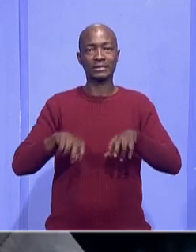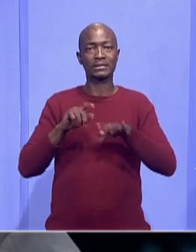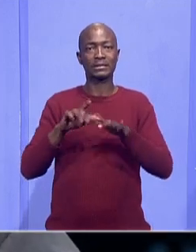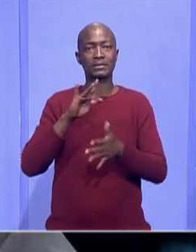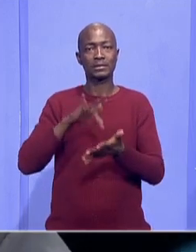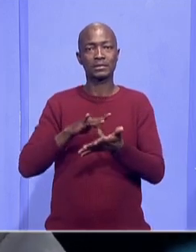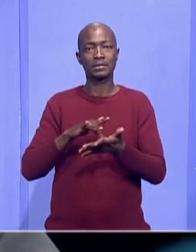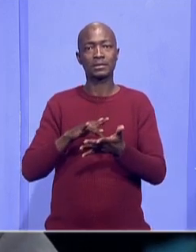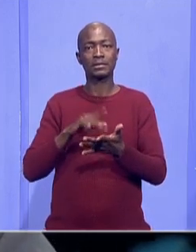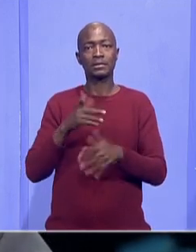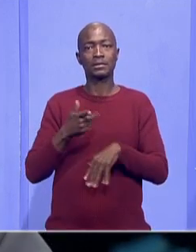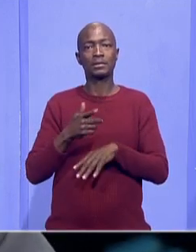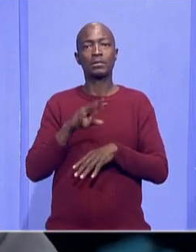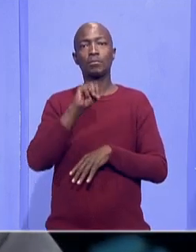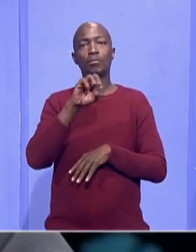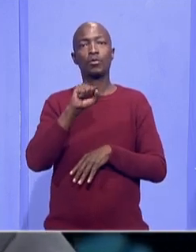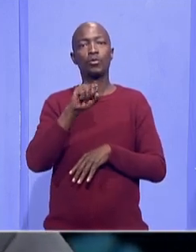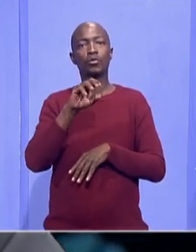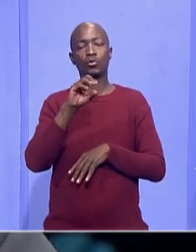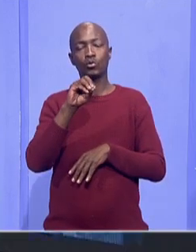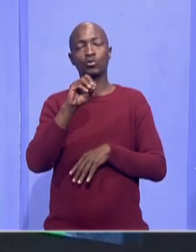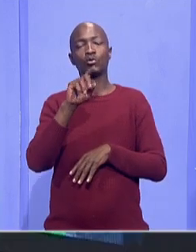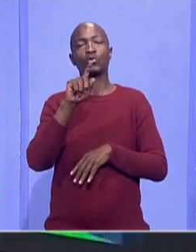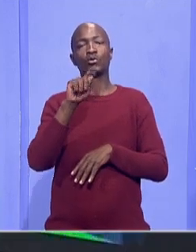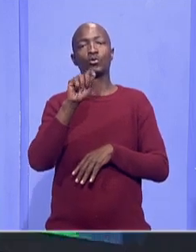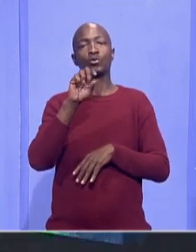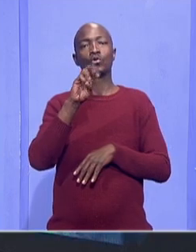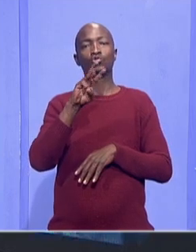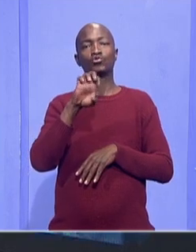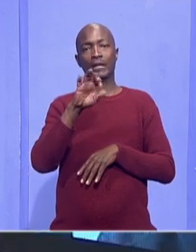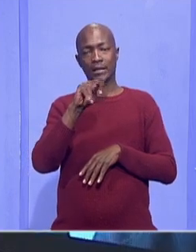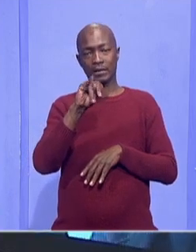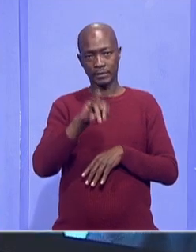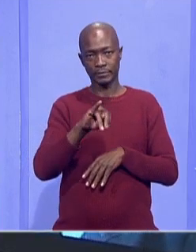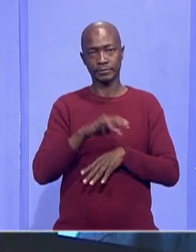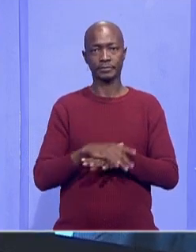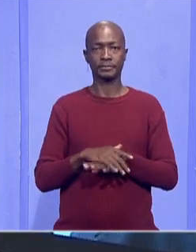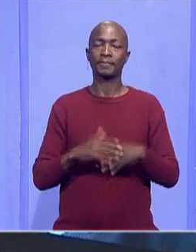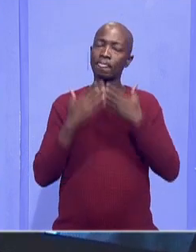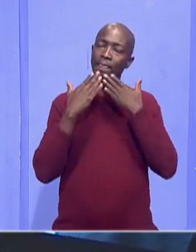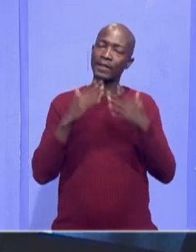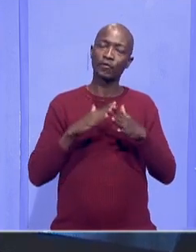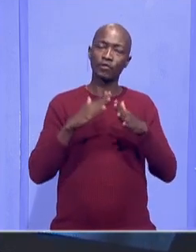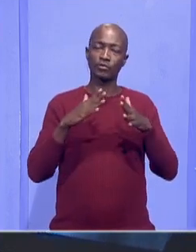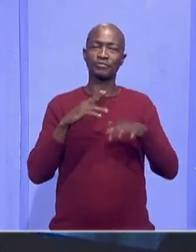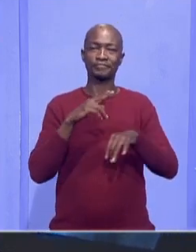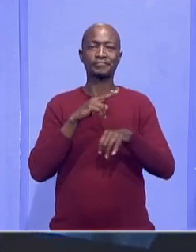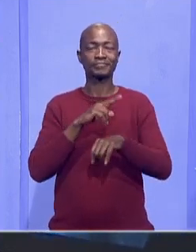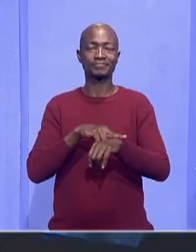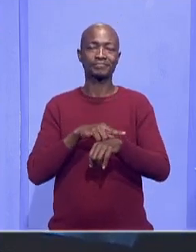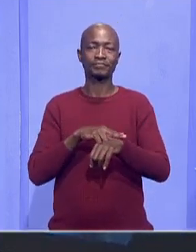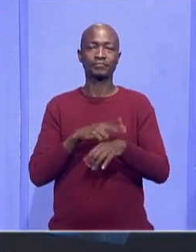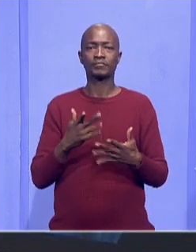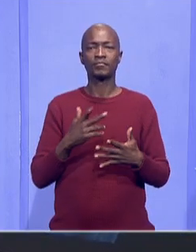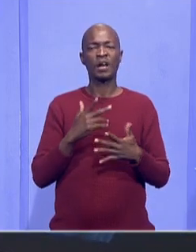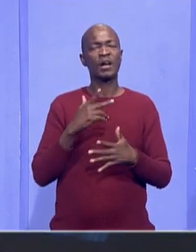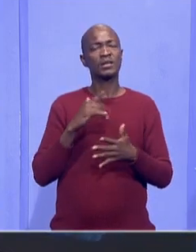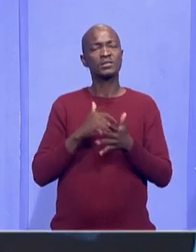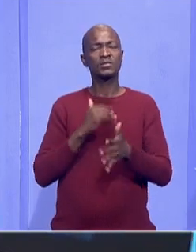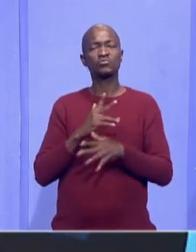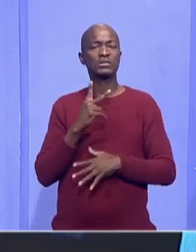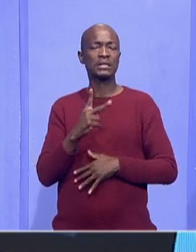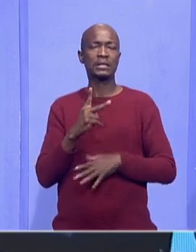Dr. Jabu Mtsweni. Dr. Mtsweni, thank you so much for your time. Of course, we're just getting, a sense of what's happening on the